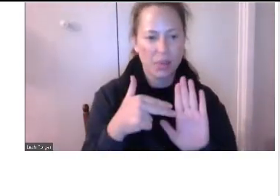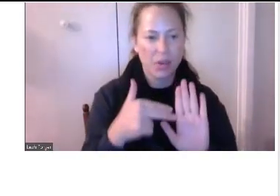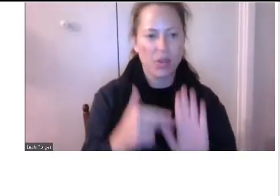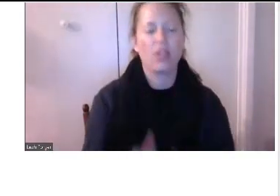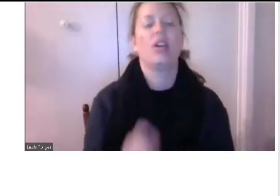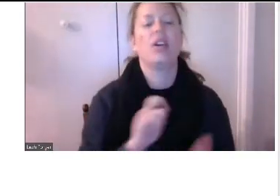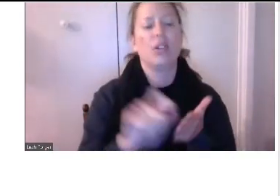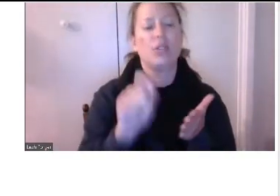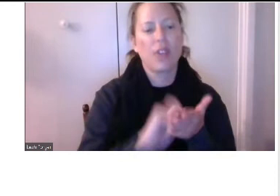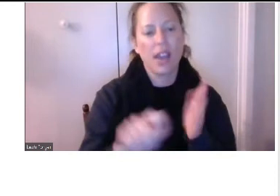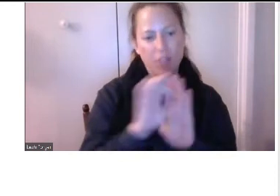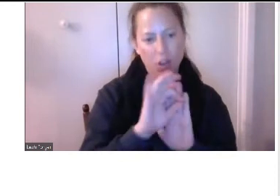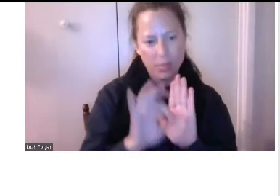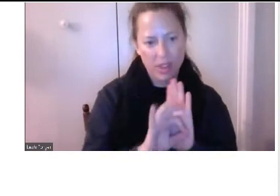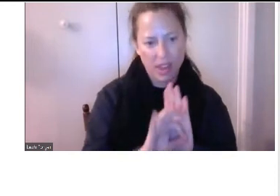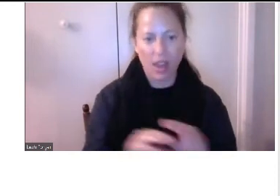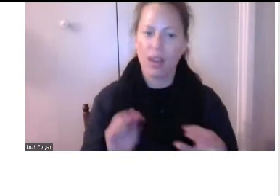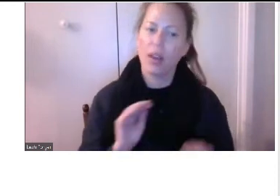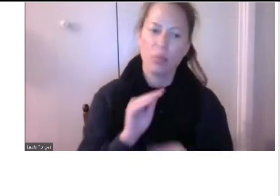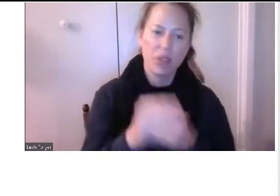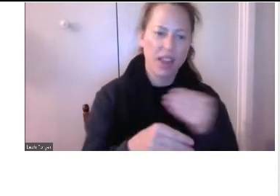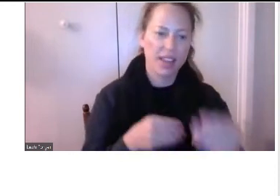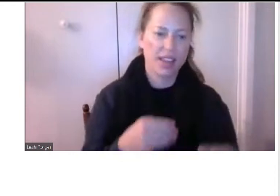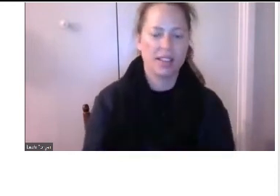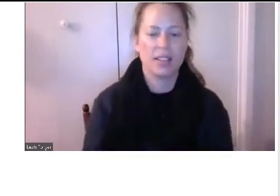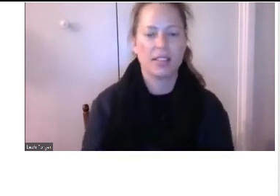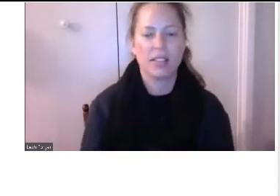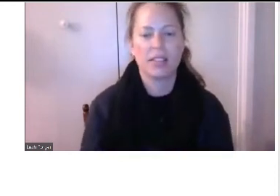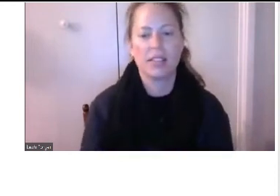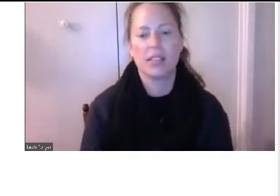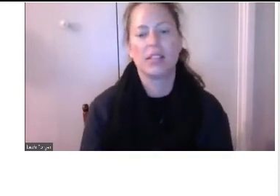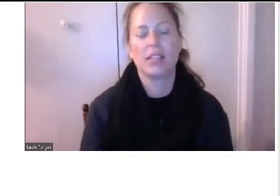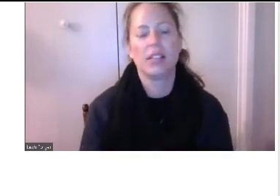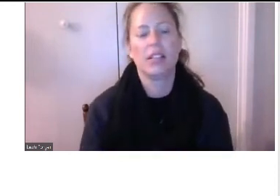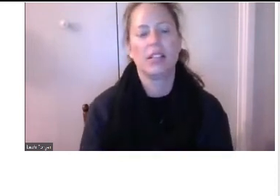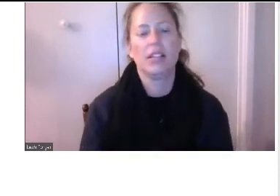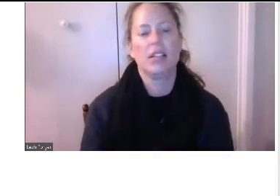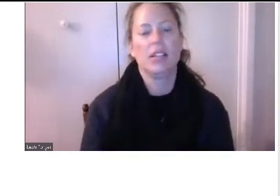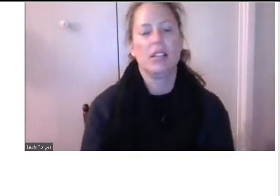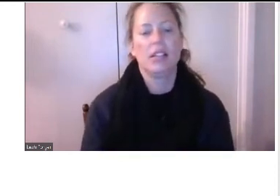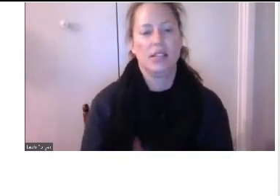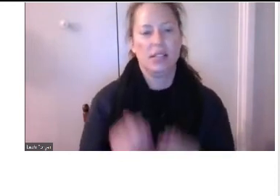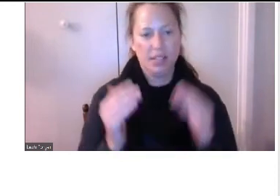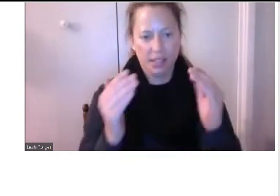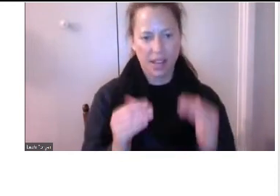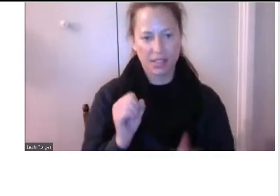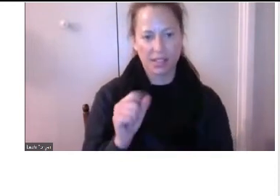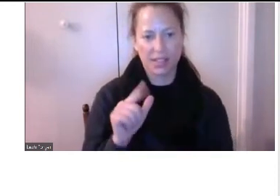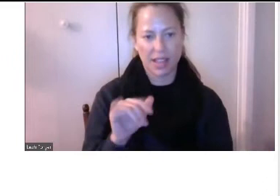write the formula, and plug in. Okay, next slide.